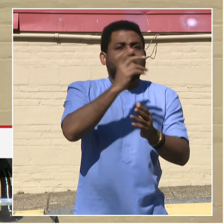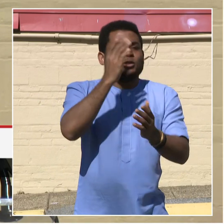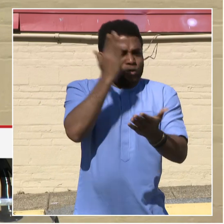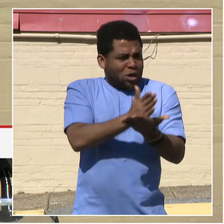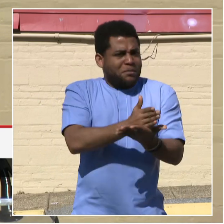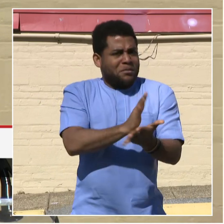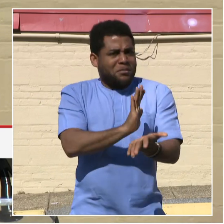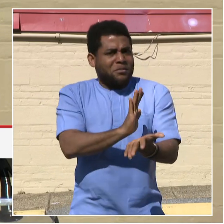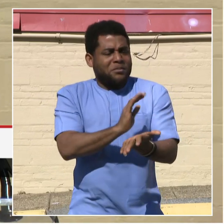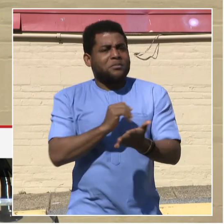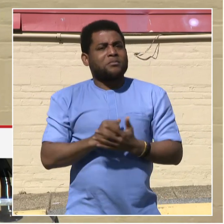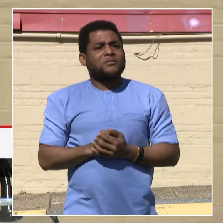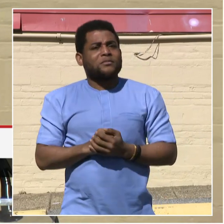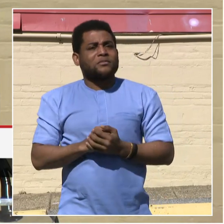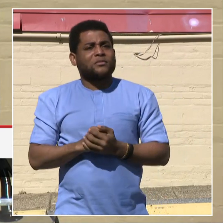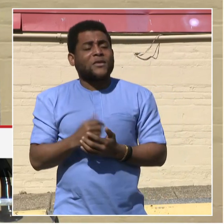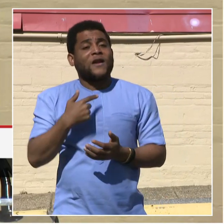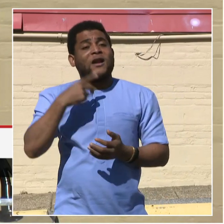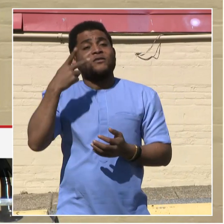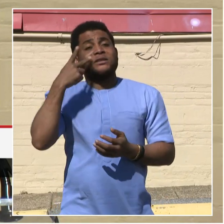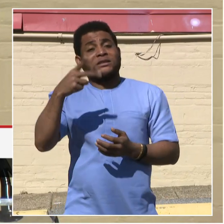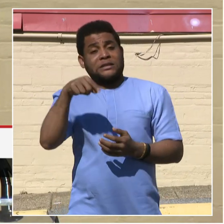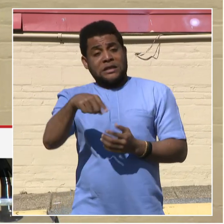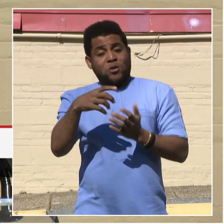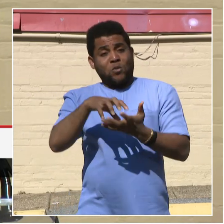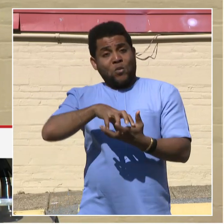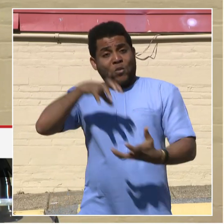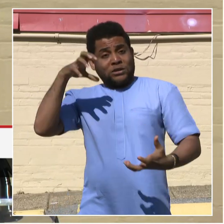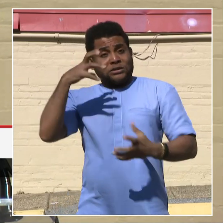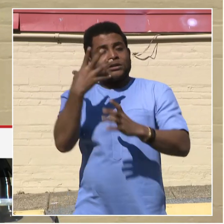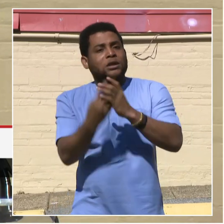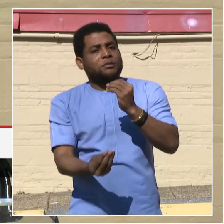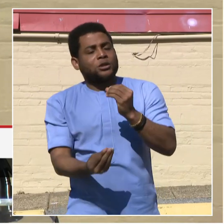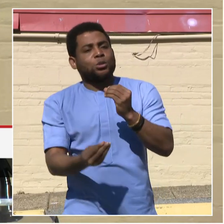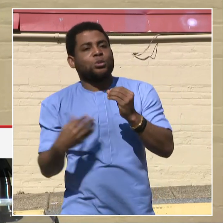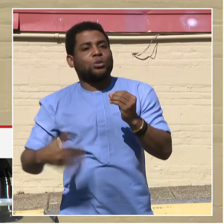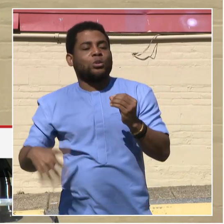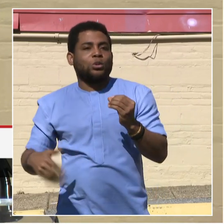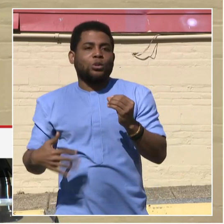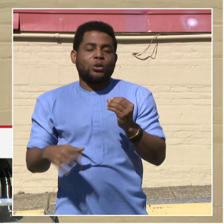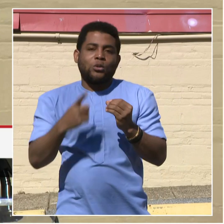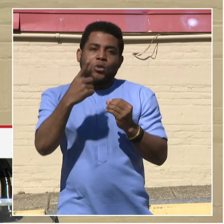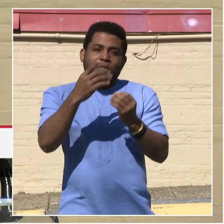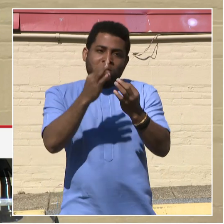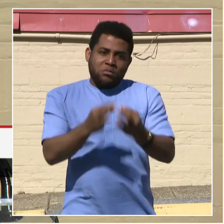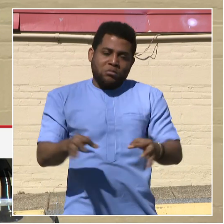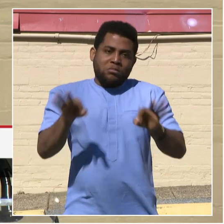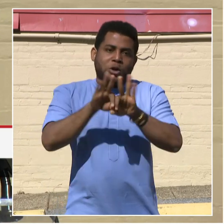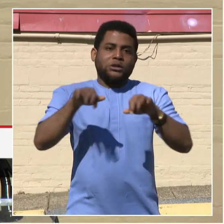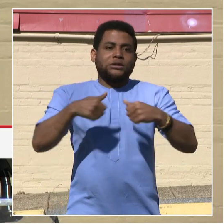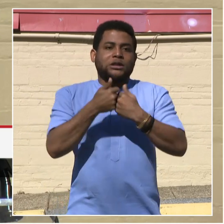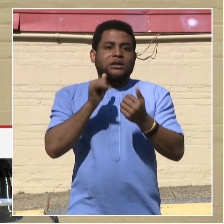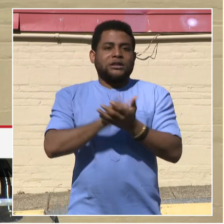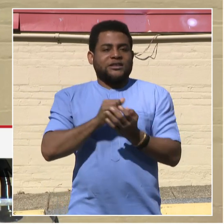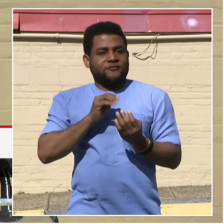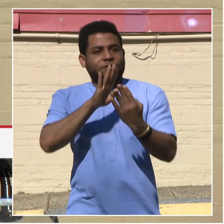district's stark racial wealth gap as one of the most important challenges that we have facing us as a